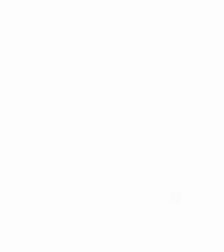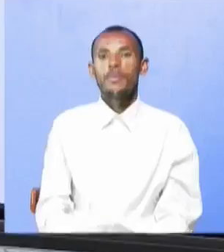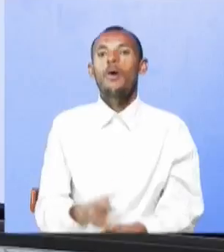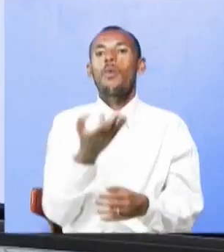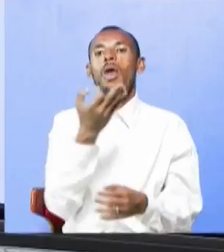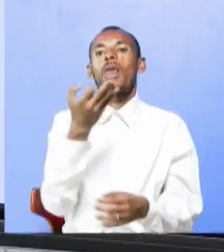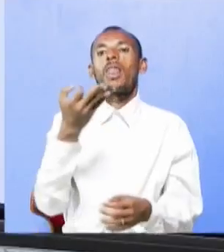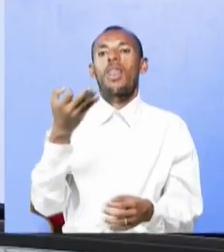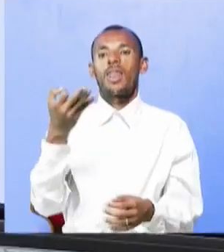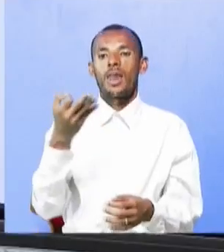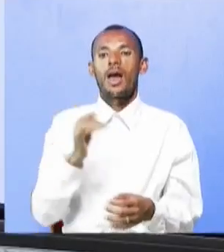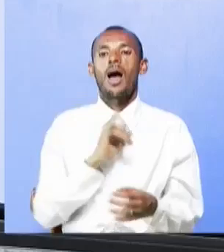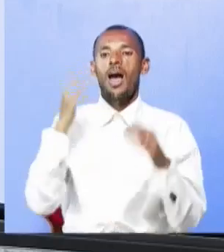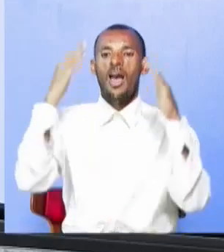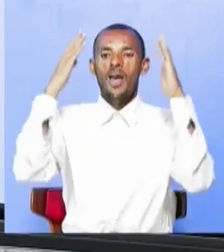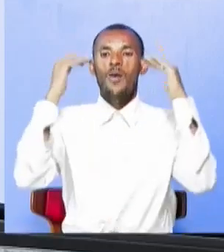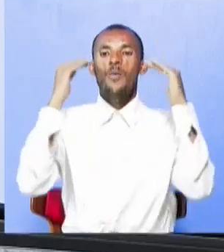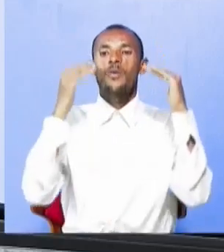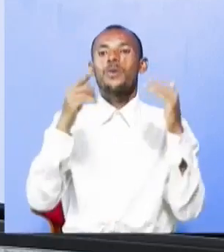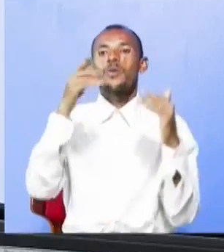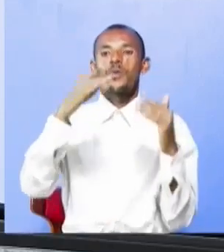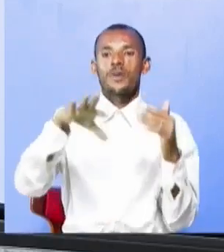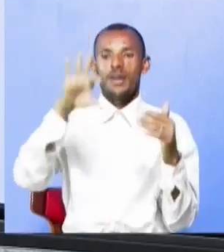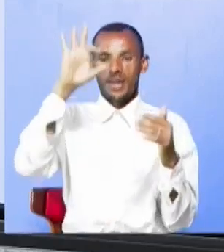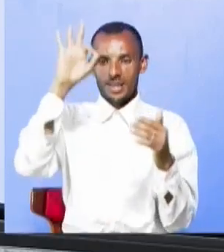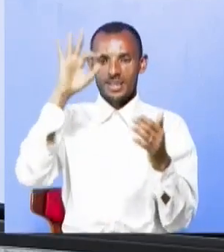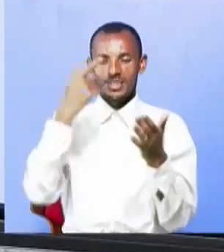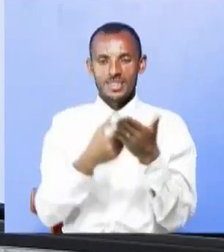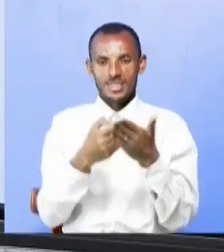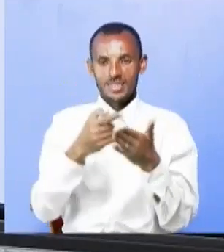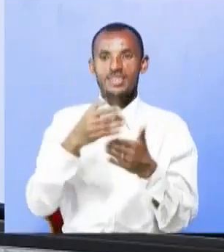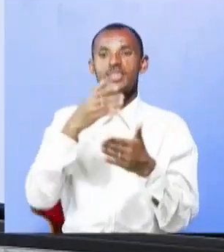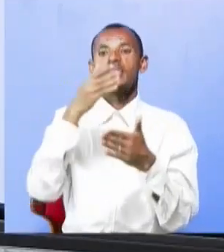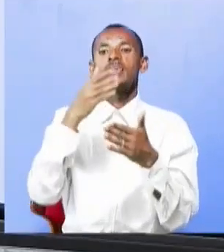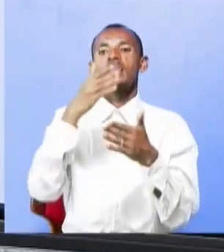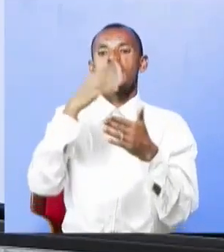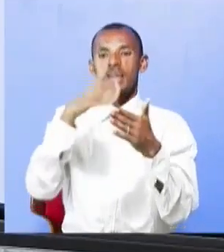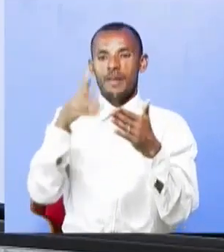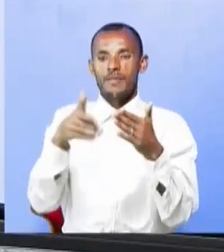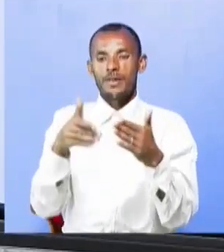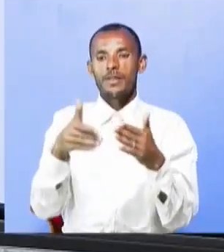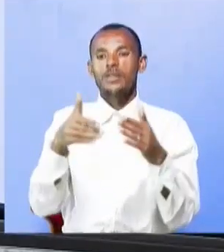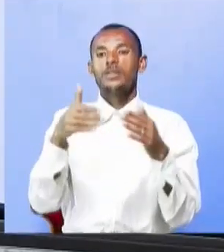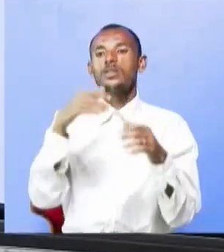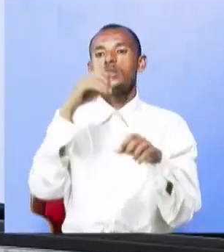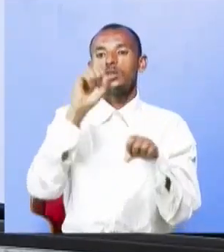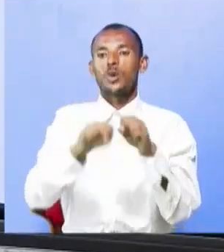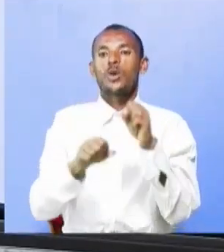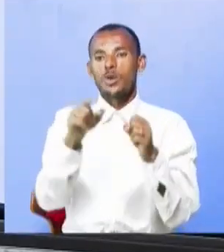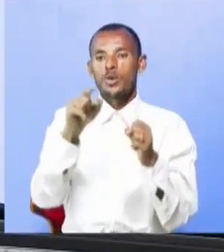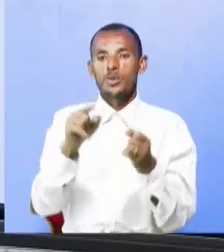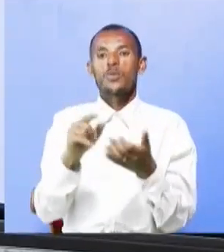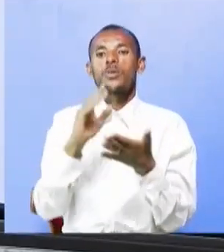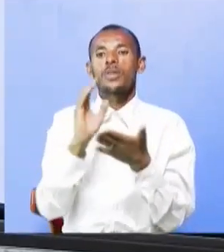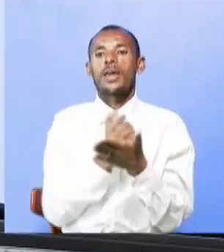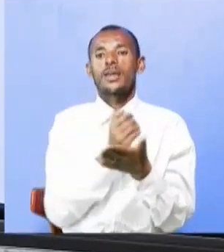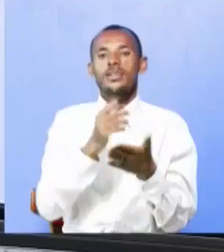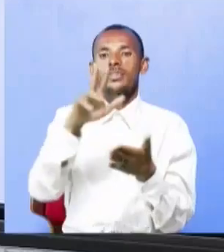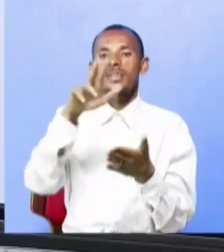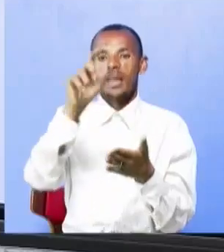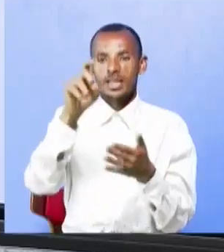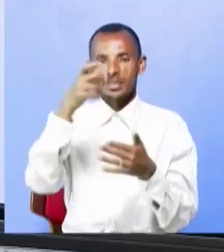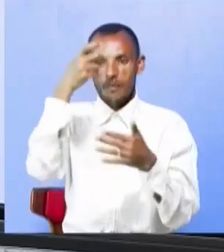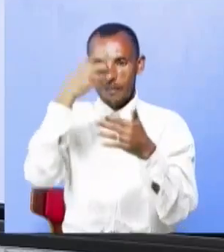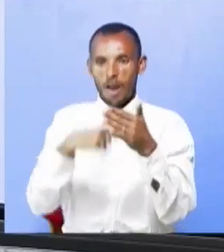Well, I hope you properly sketched this graph. So you need to take 3 x